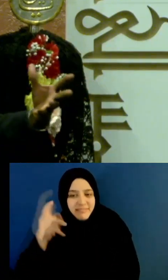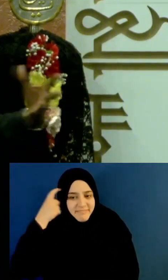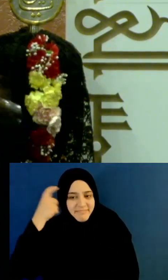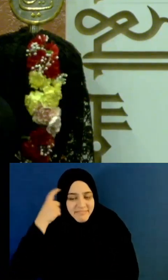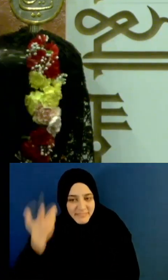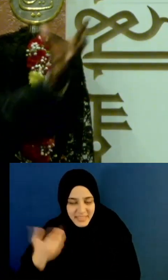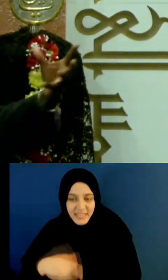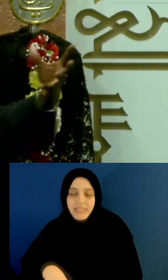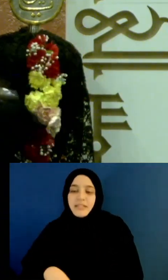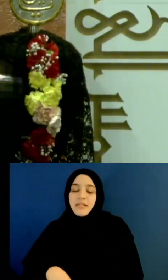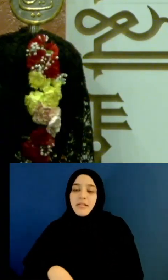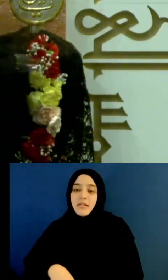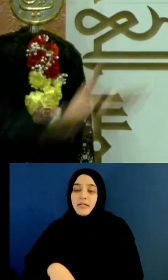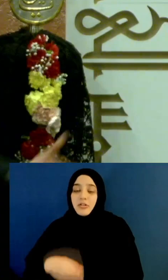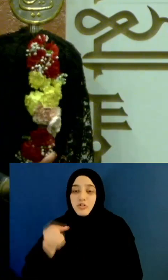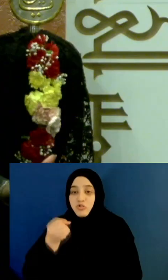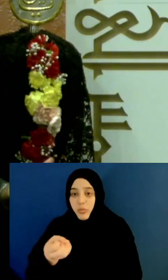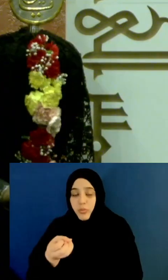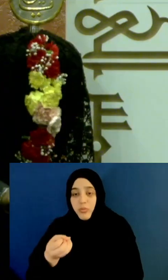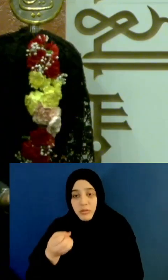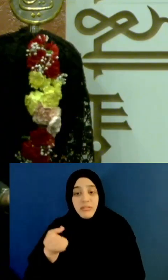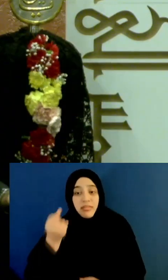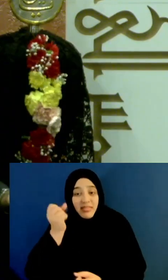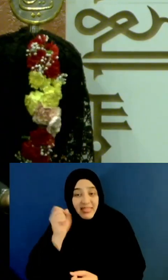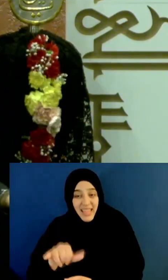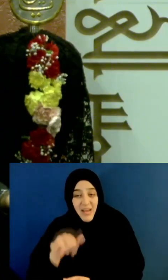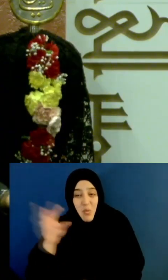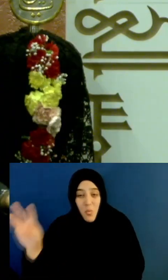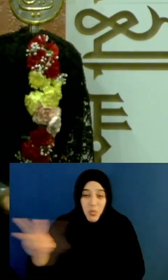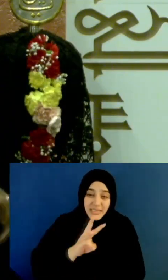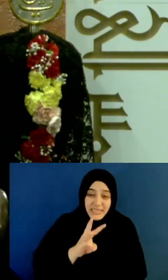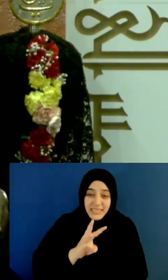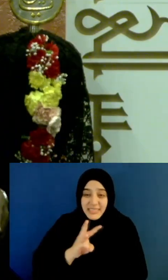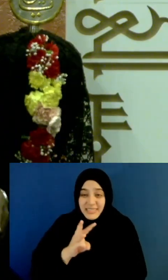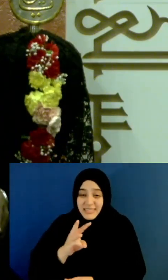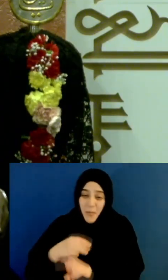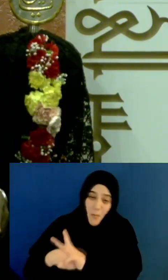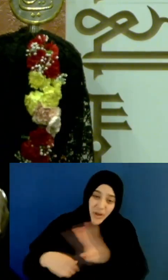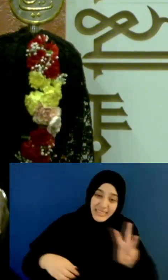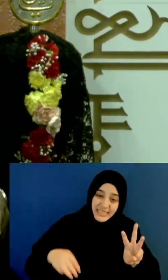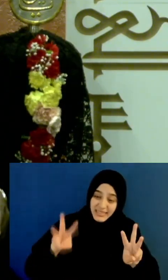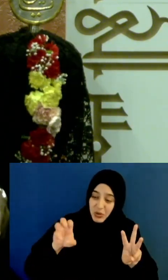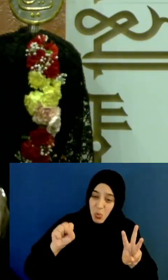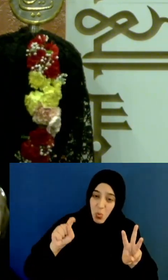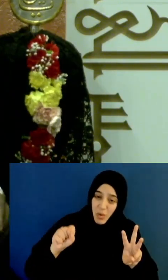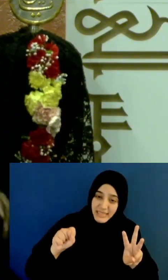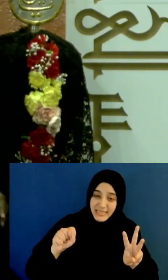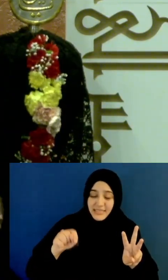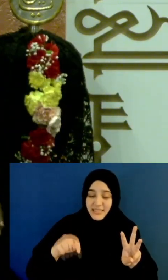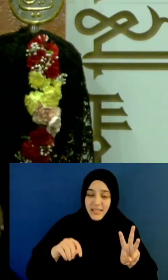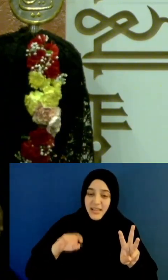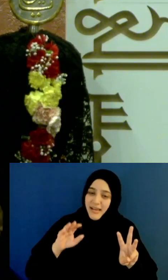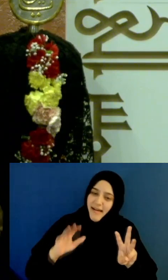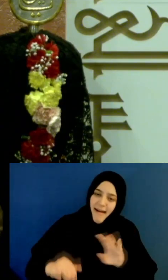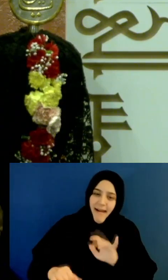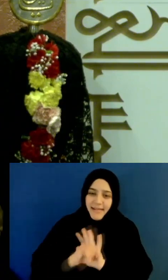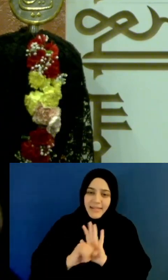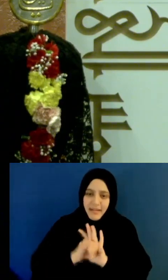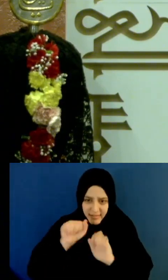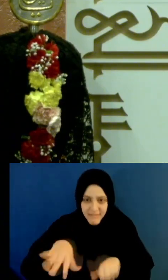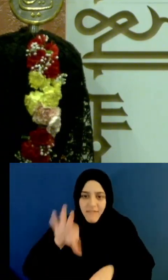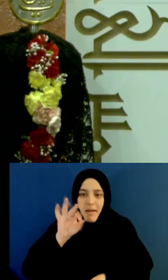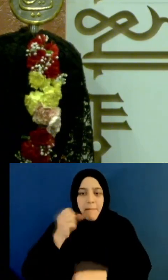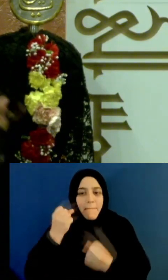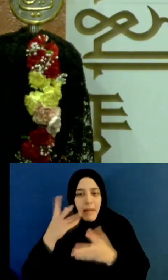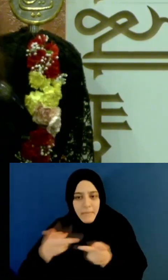components or traces can be found everywhere in the world. So you have Western identity.